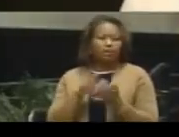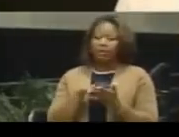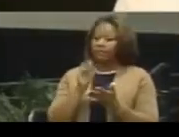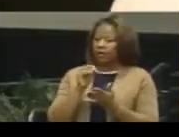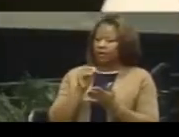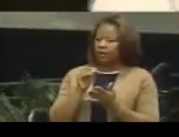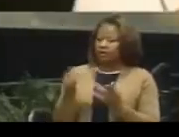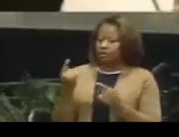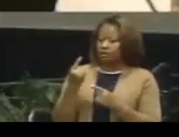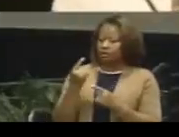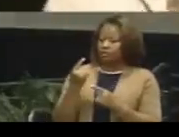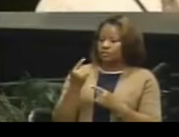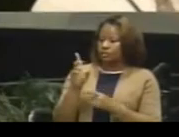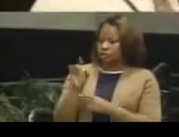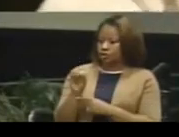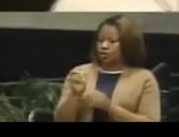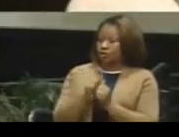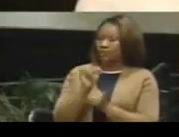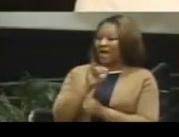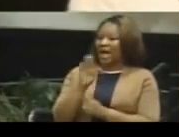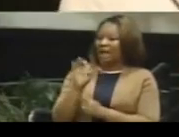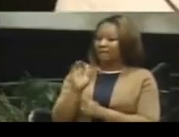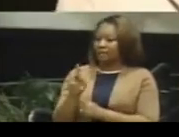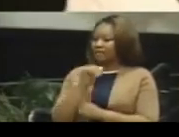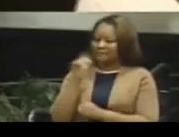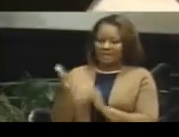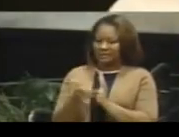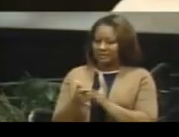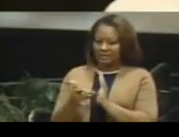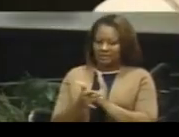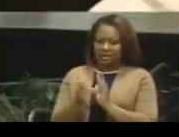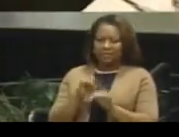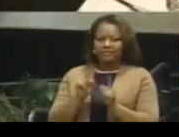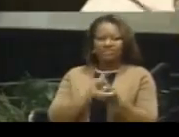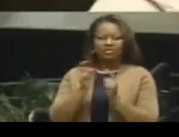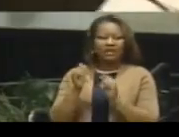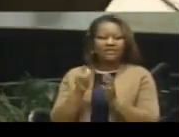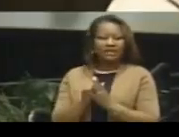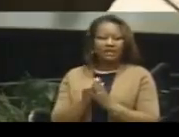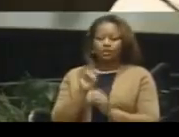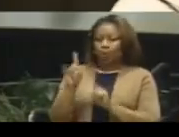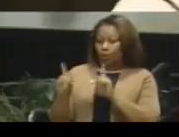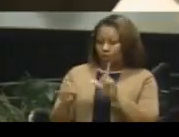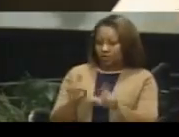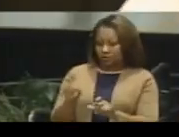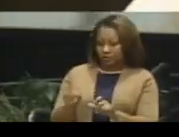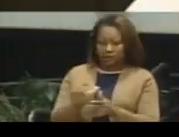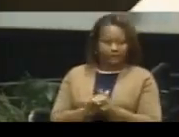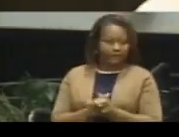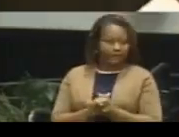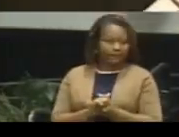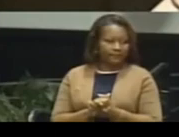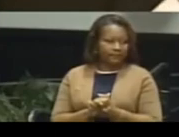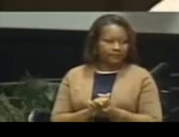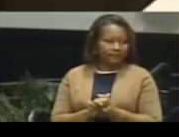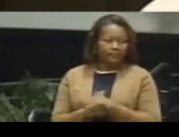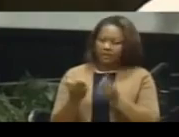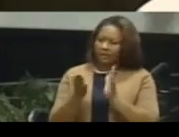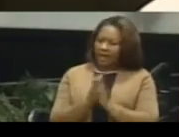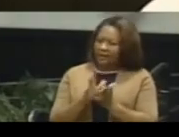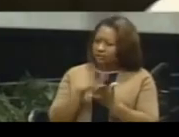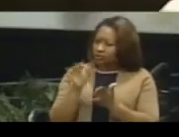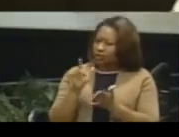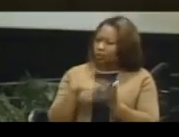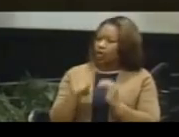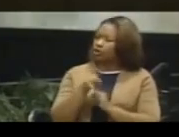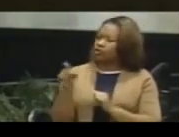what we focused on with the iBooks is not the technology, but turning this iBook into a question mark. Getting, you know, asking students, what